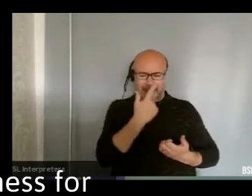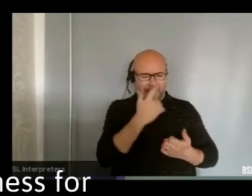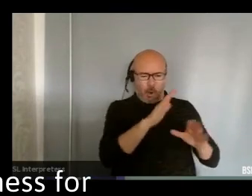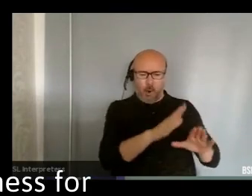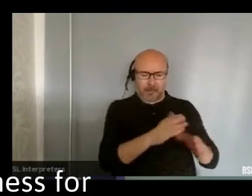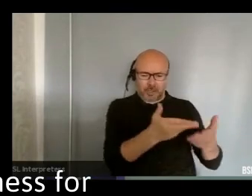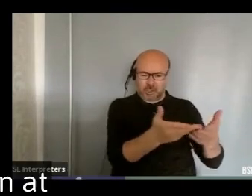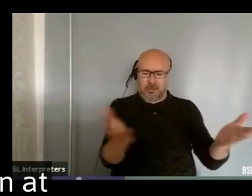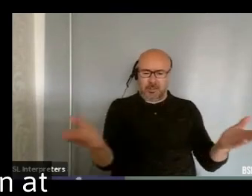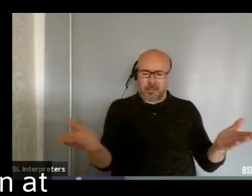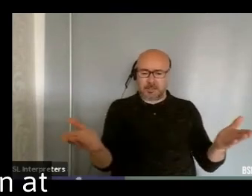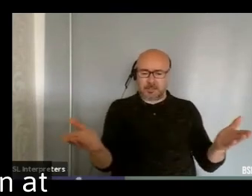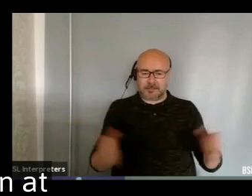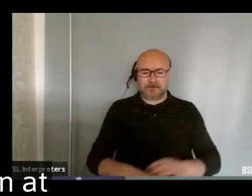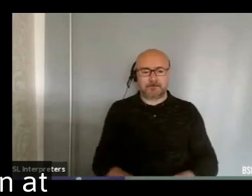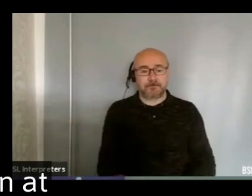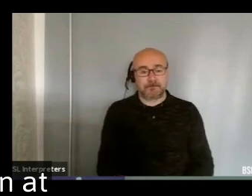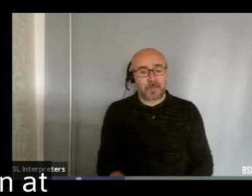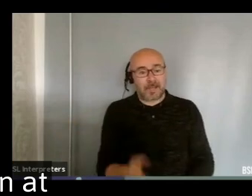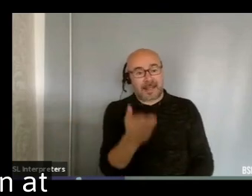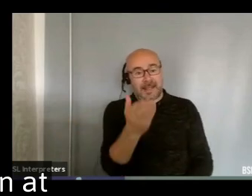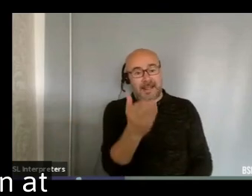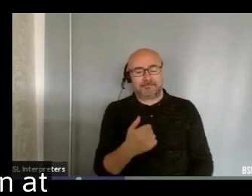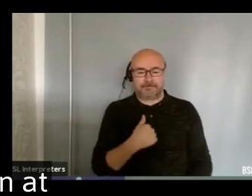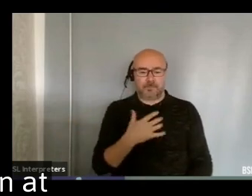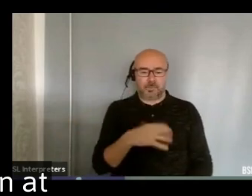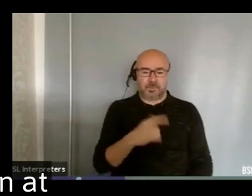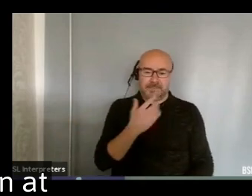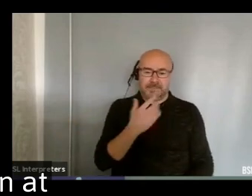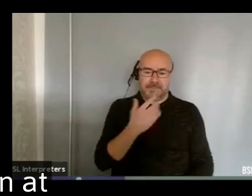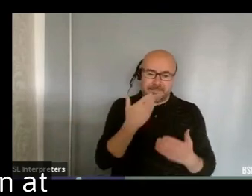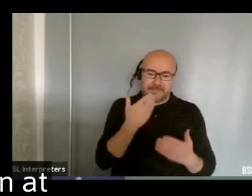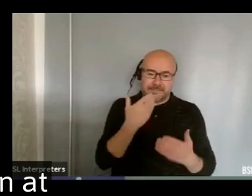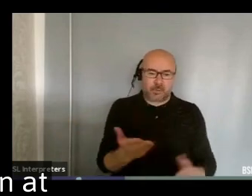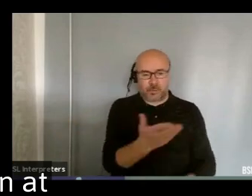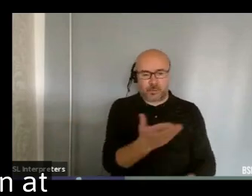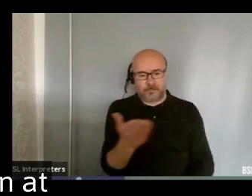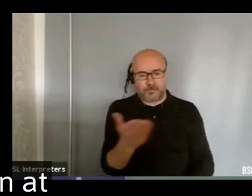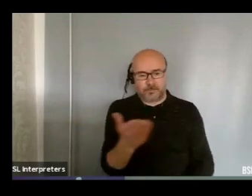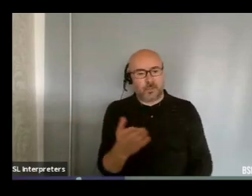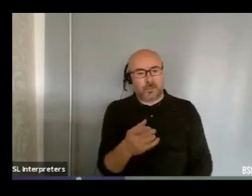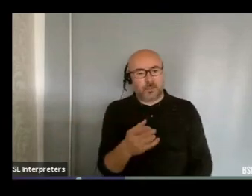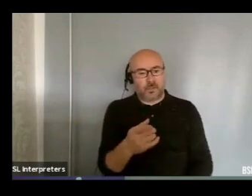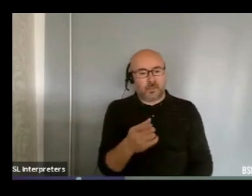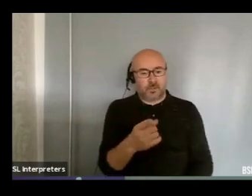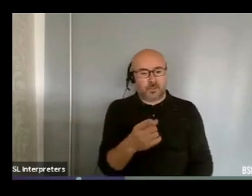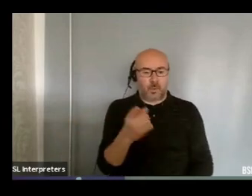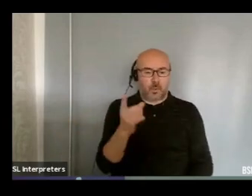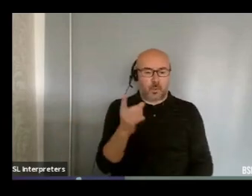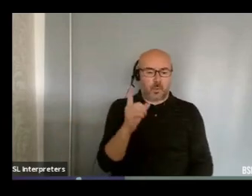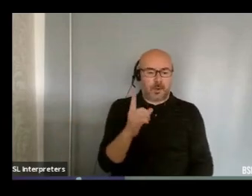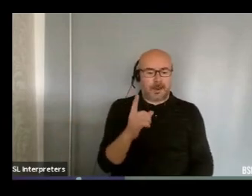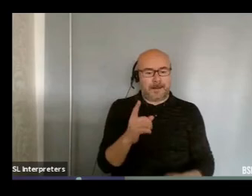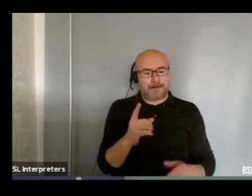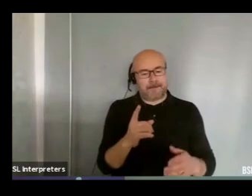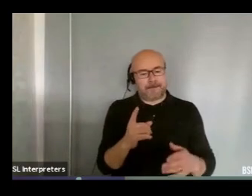else. So this is my thank you, and down at the bottom is the link to whatmatterstoyou.world, and I